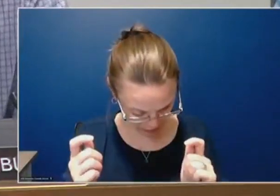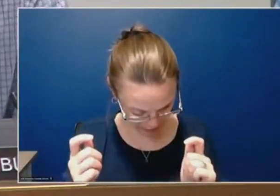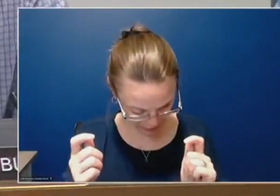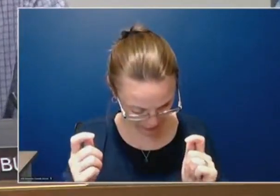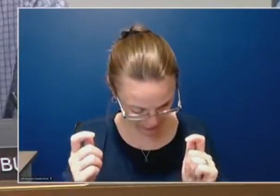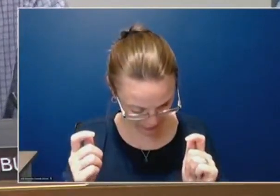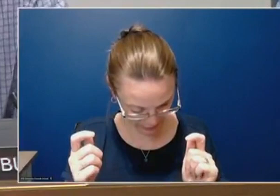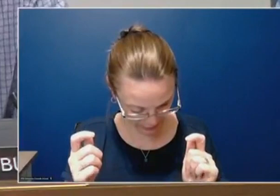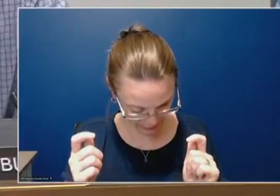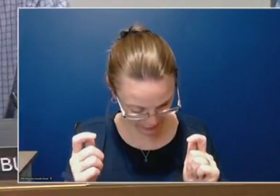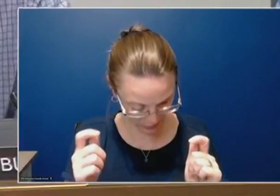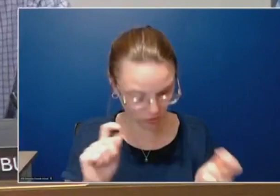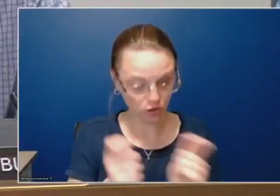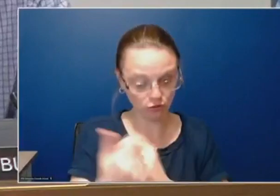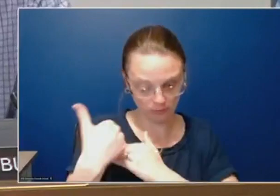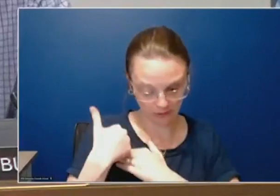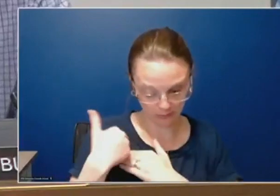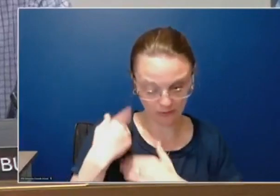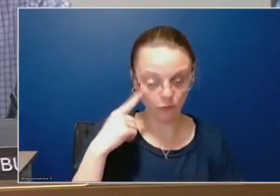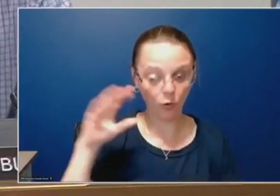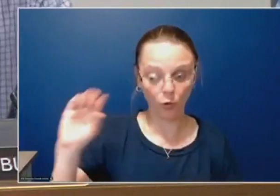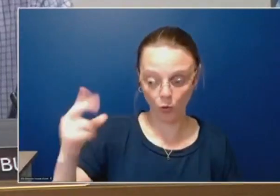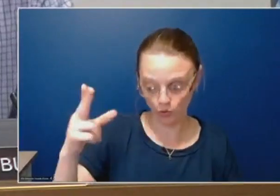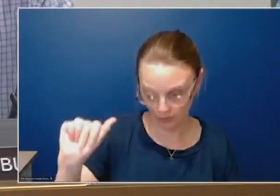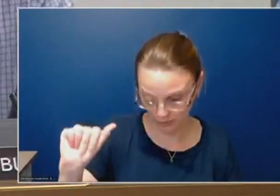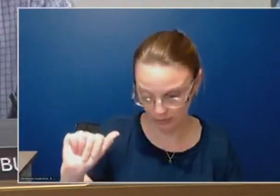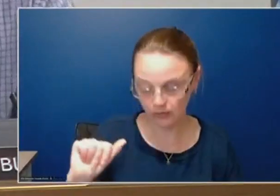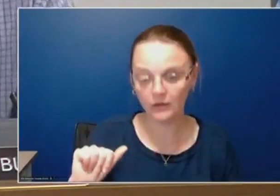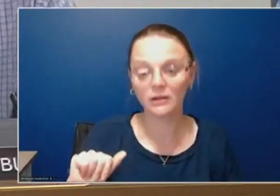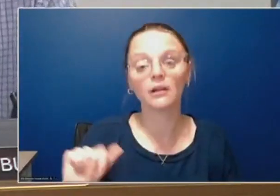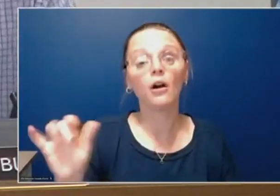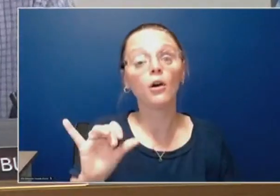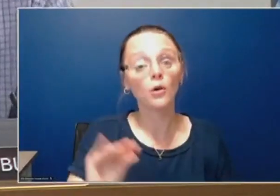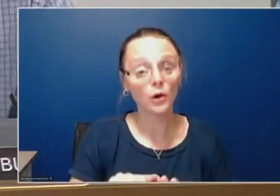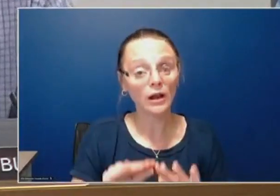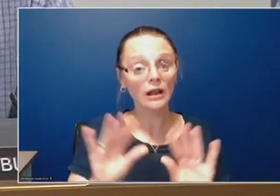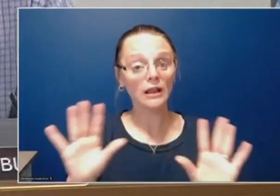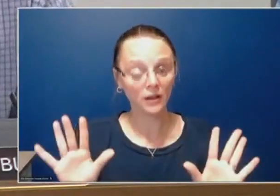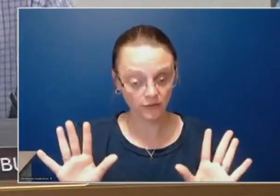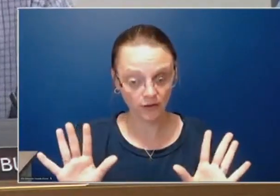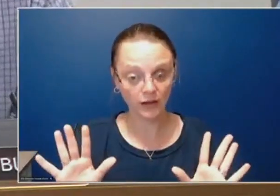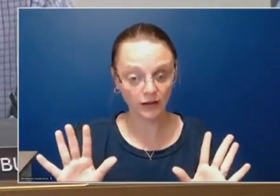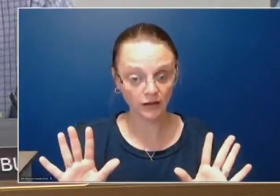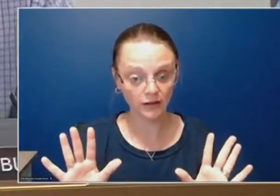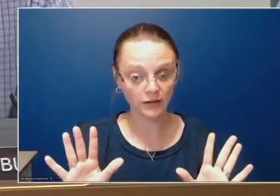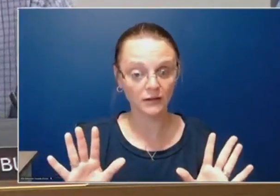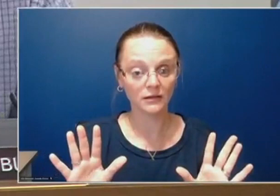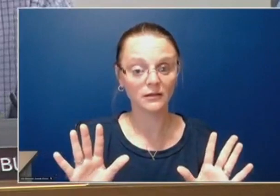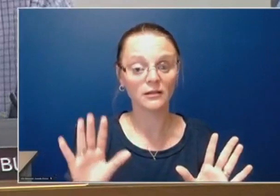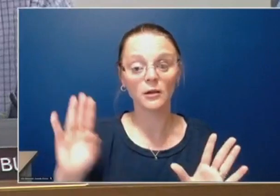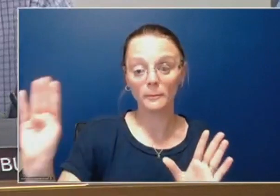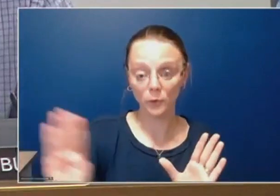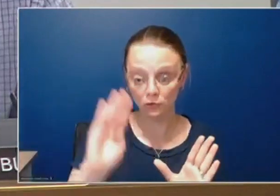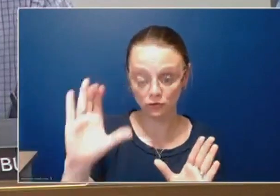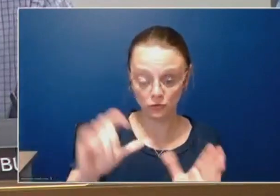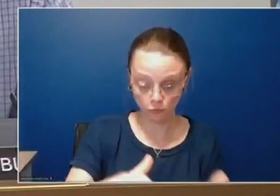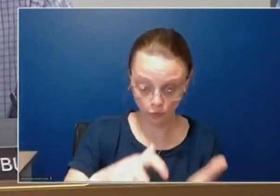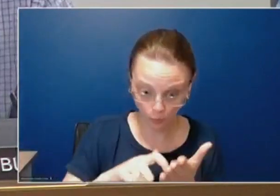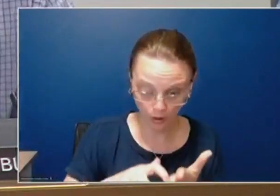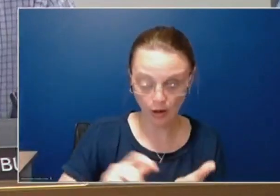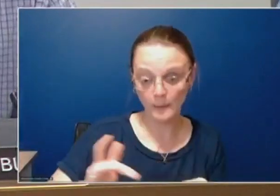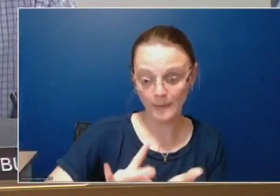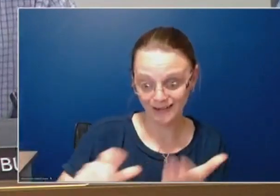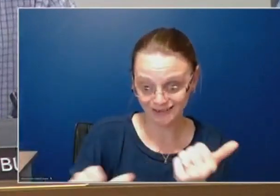to the Oregon Health Authority. The -5 amendment also clarify the duration of the contraceptive prescription required in the medical assistance